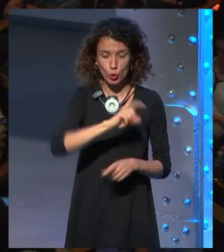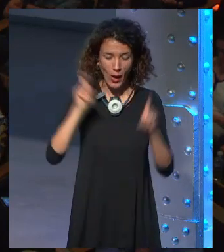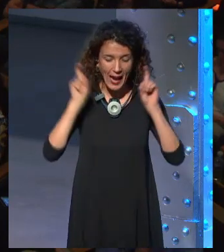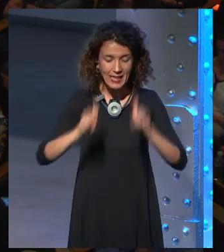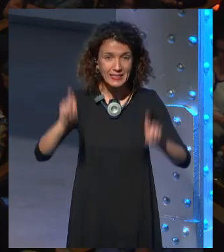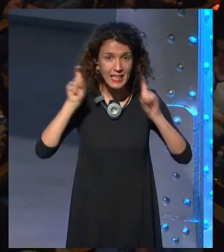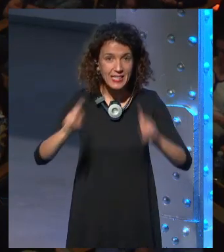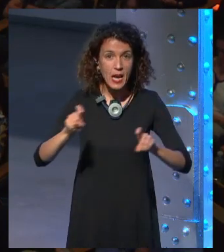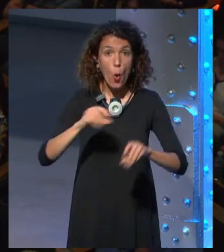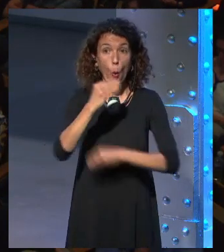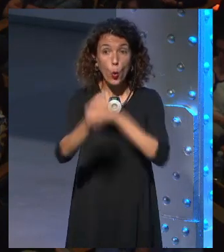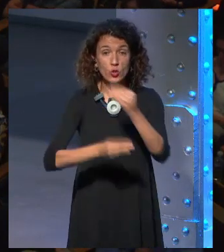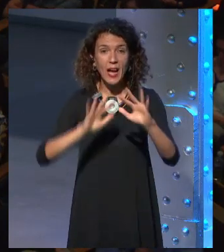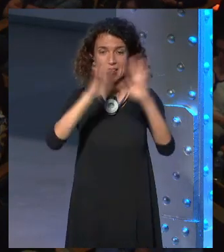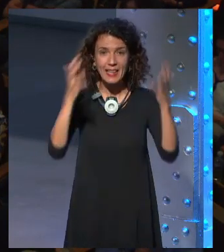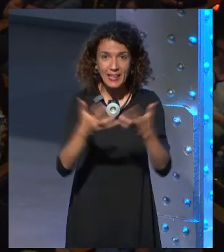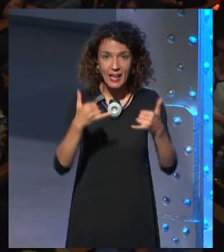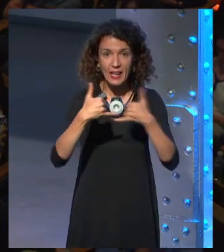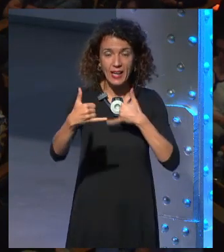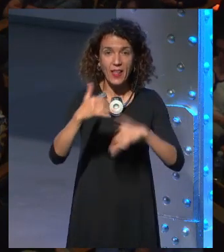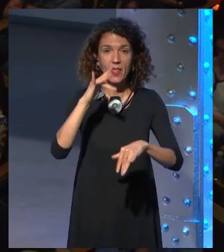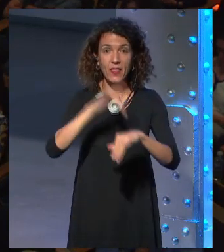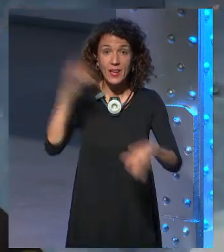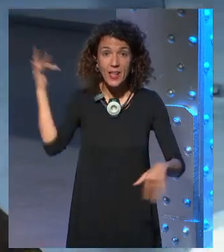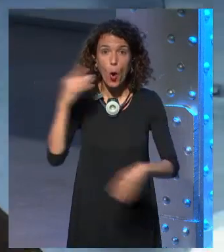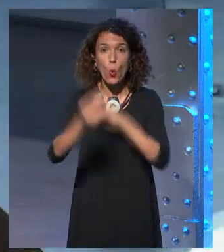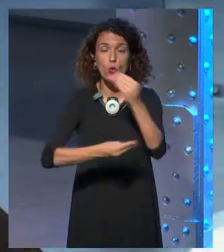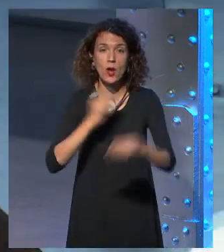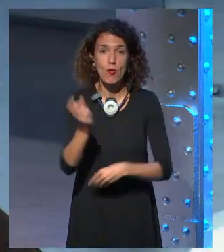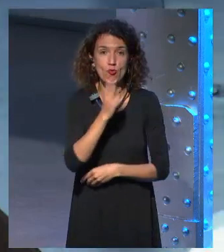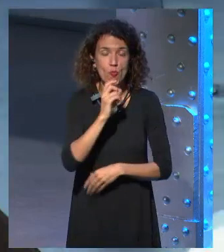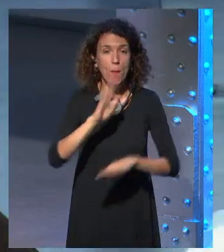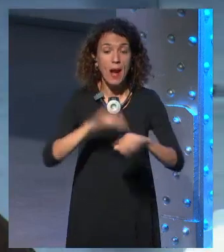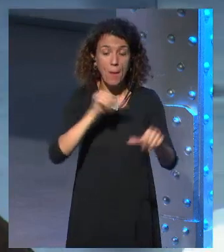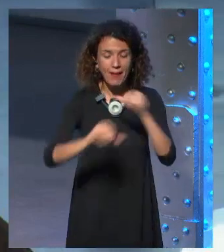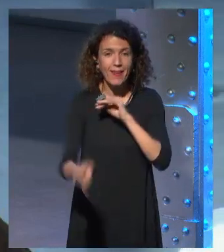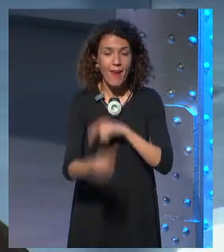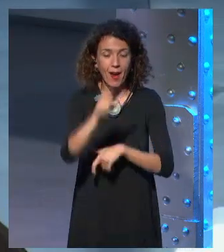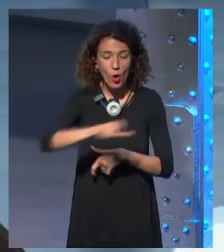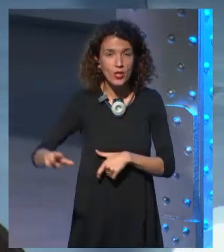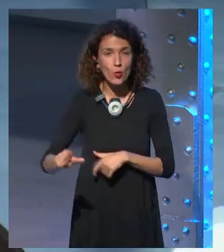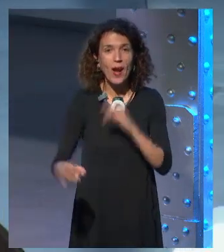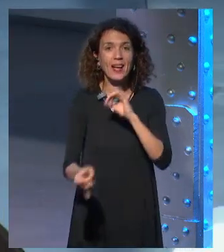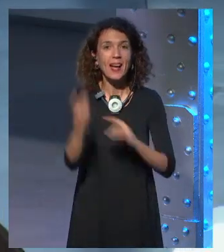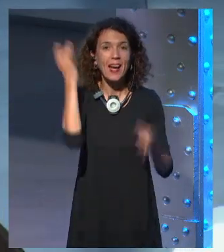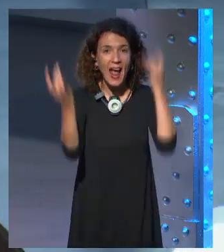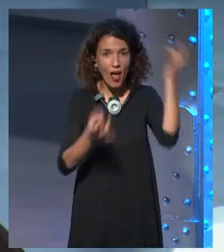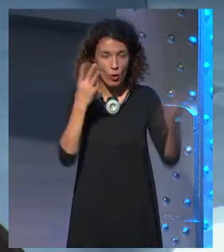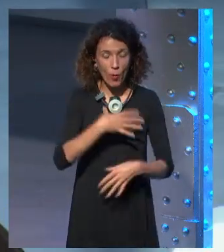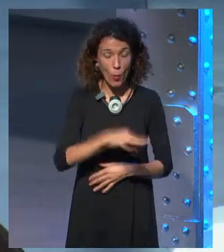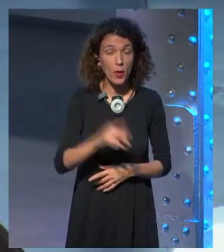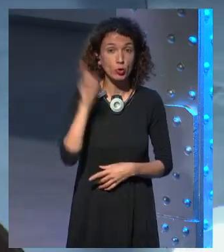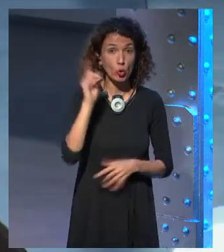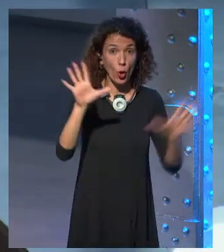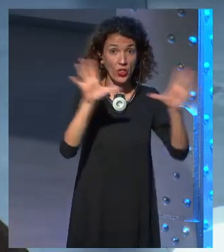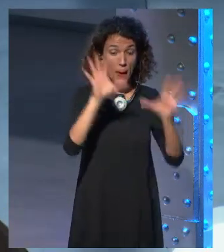media to get better at things and to become makers and creators. And right now, only 10% of our population is accessing